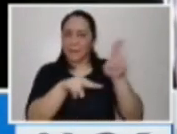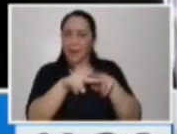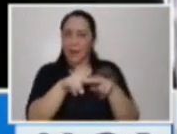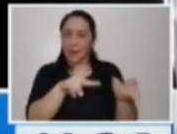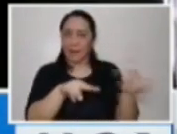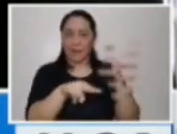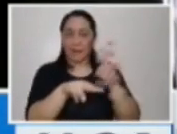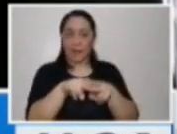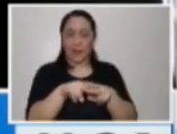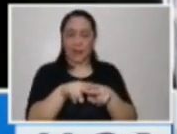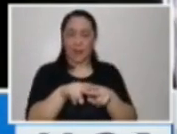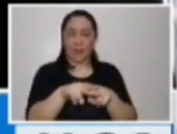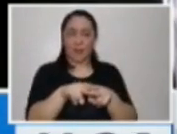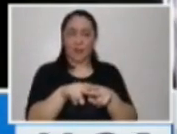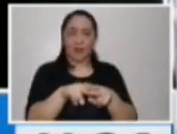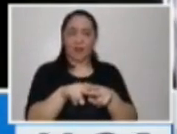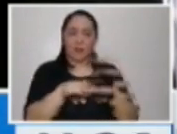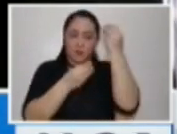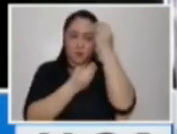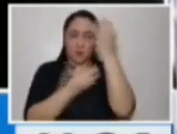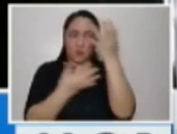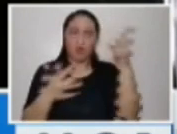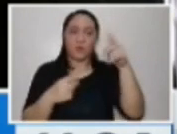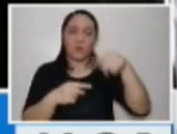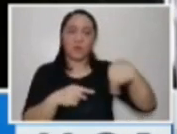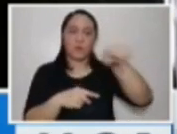pay of the member.